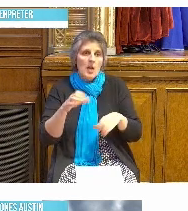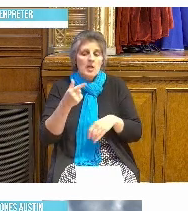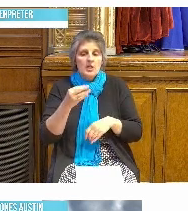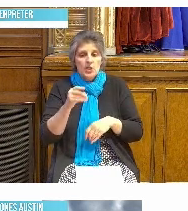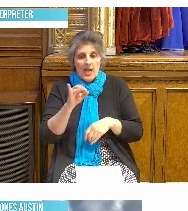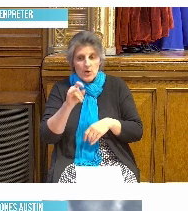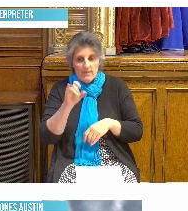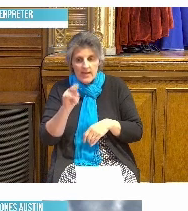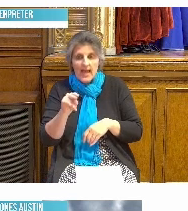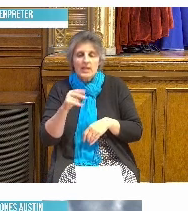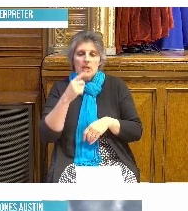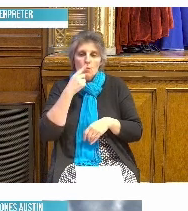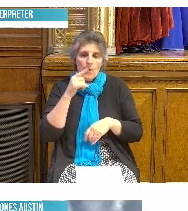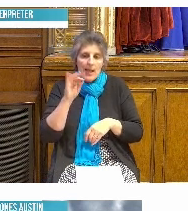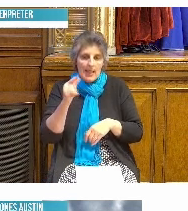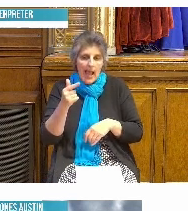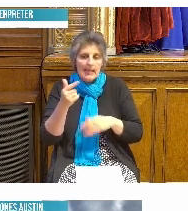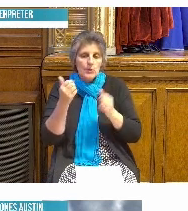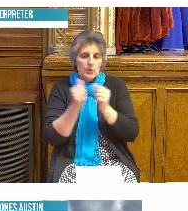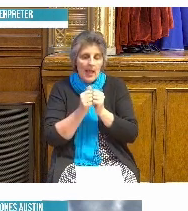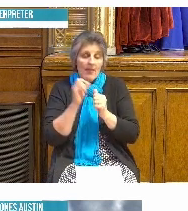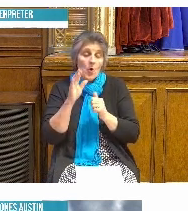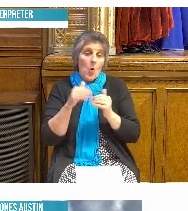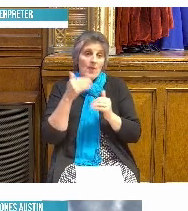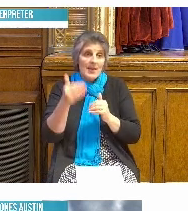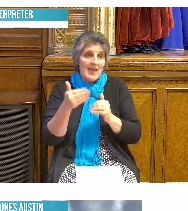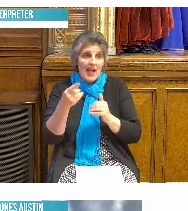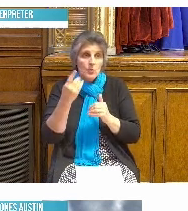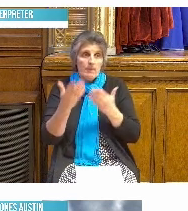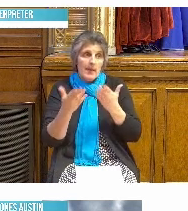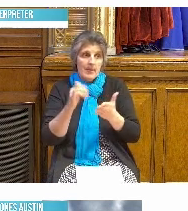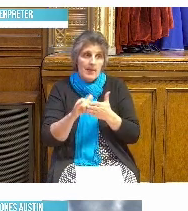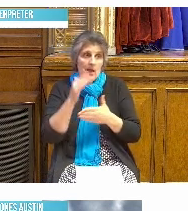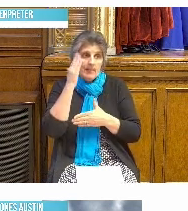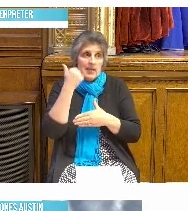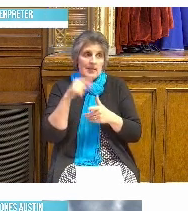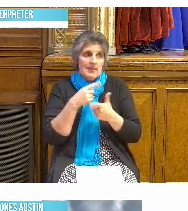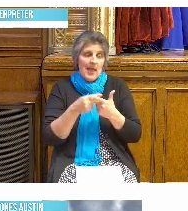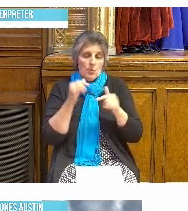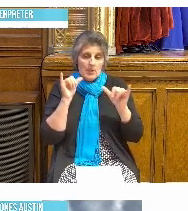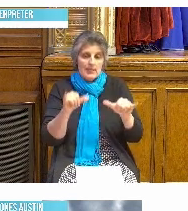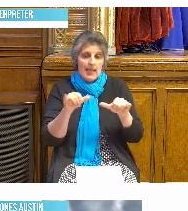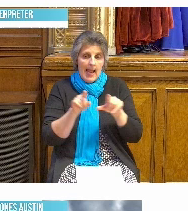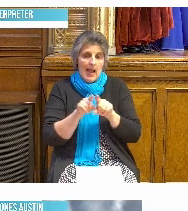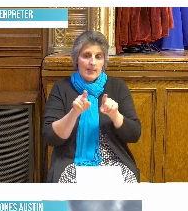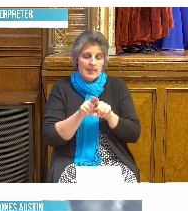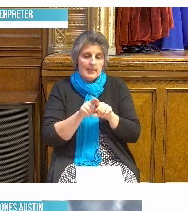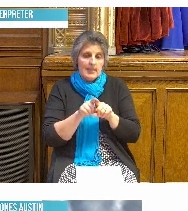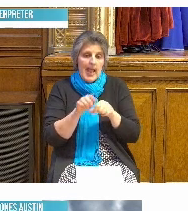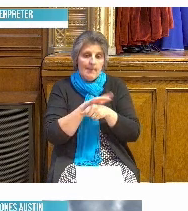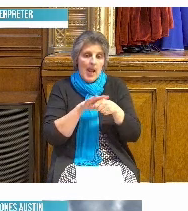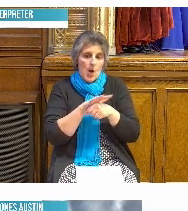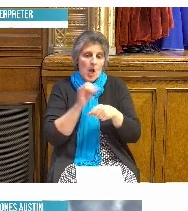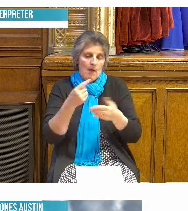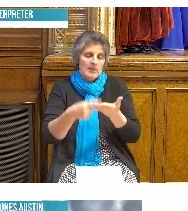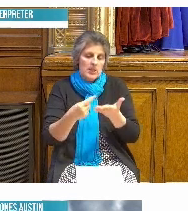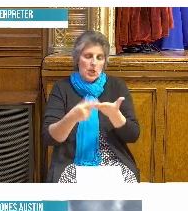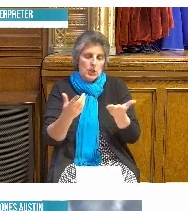and redlining together. Or the next one might be that, because then we're staying on the same area of